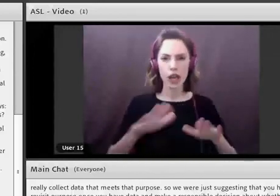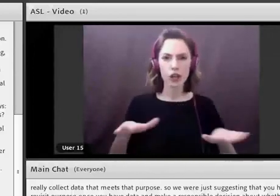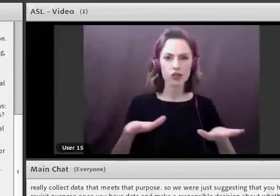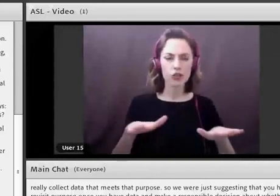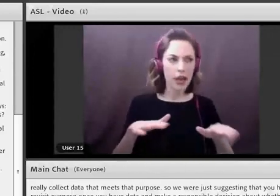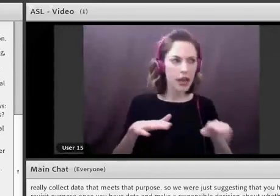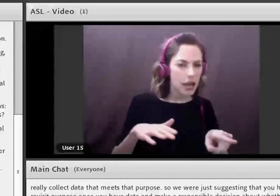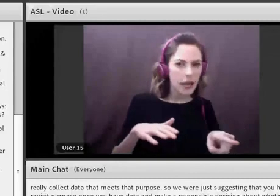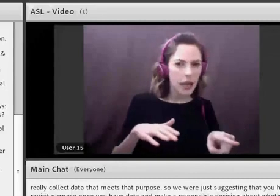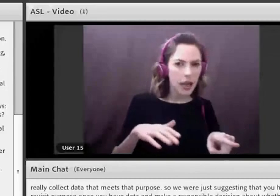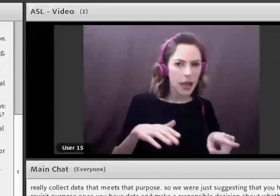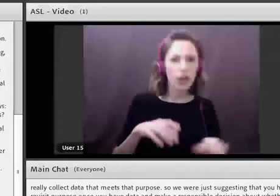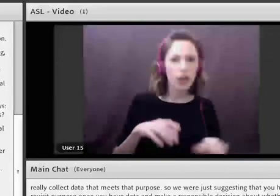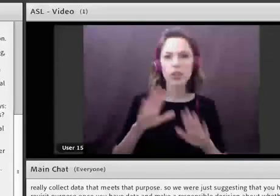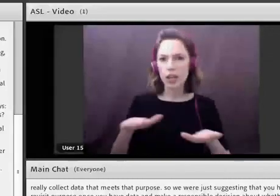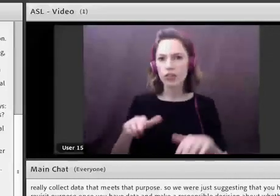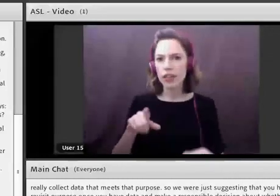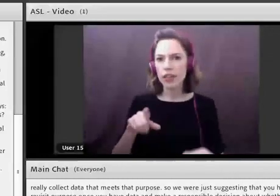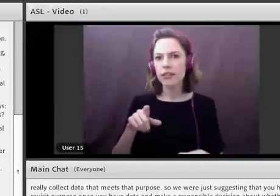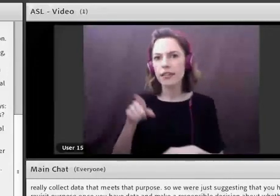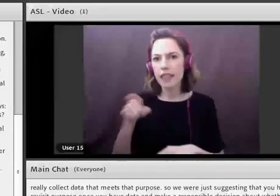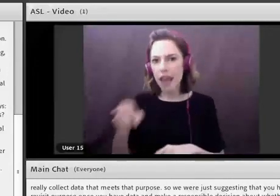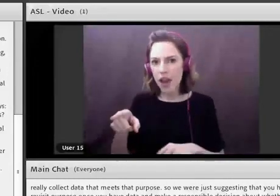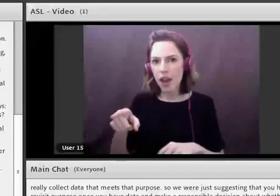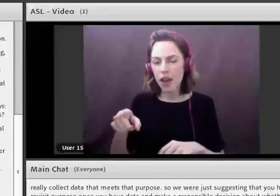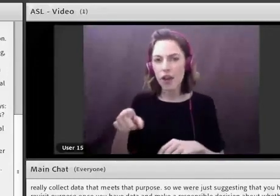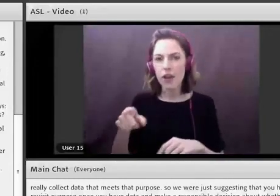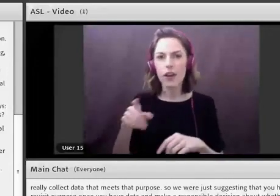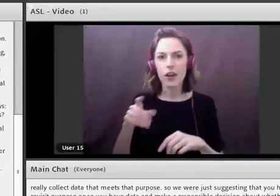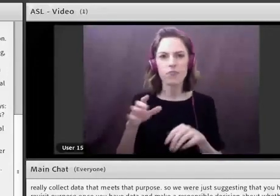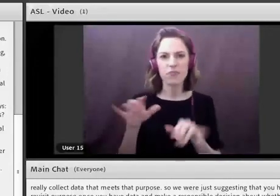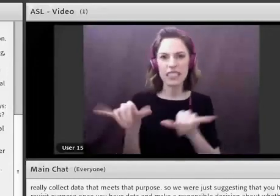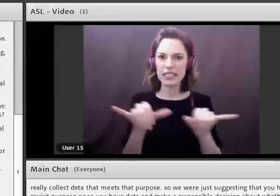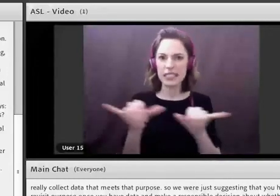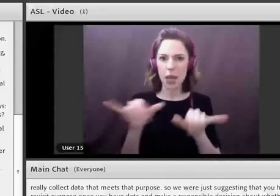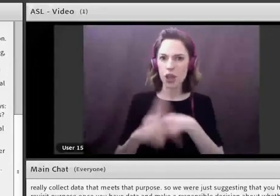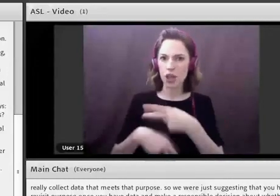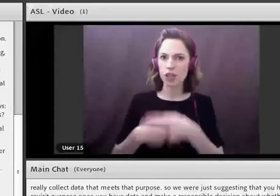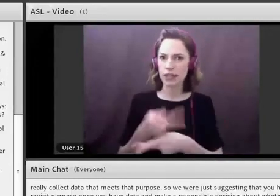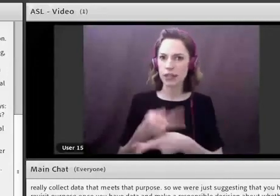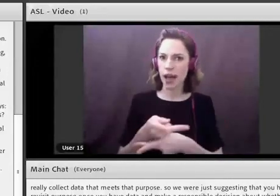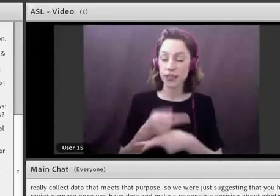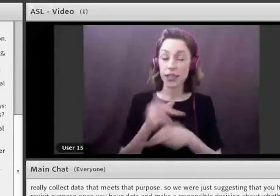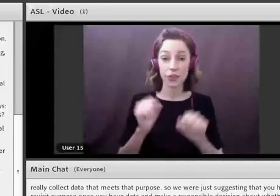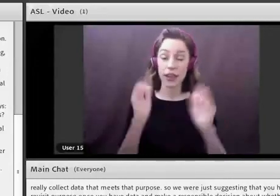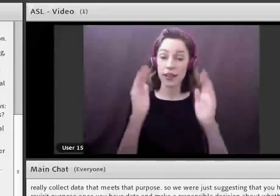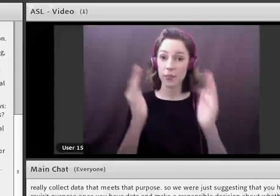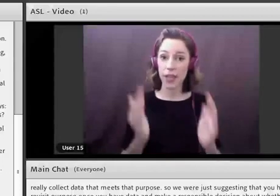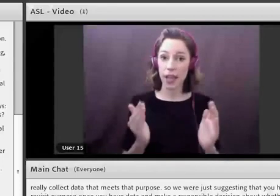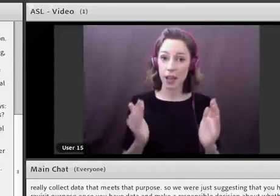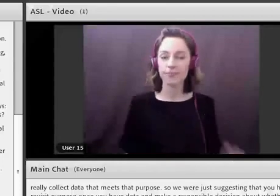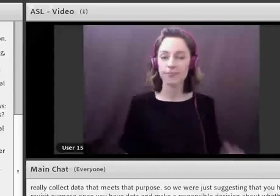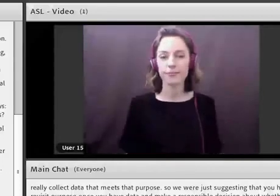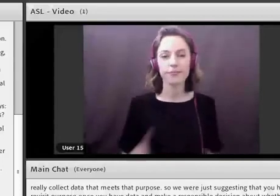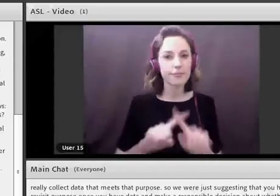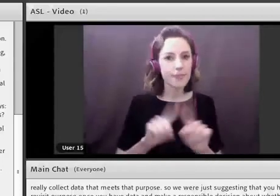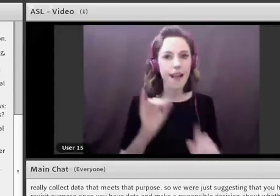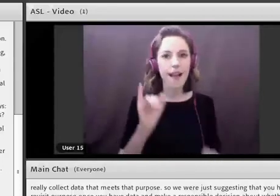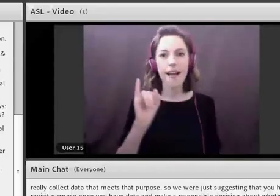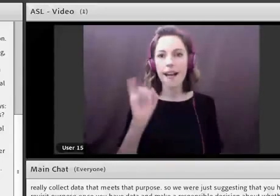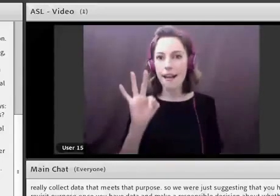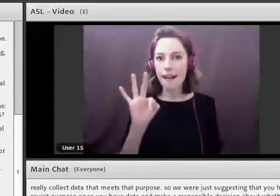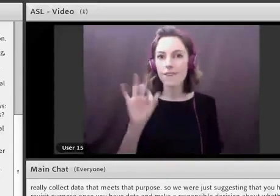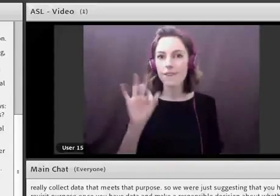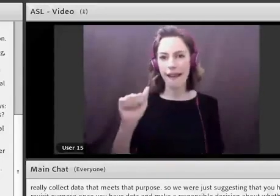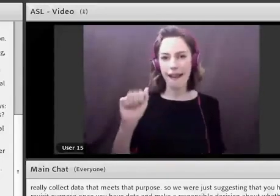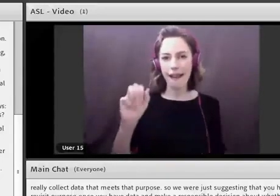of disabilities in the population, and we can make those comparisons. But if the two tools, let's say the EMIS asks a question like,